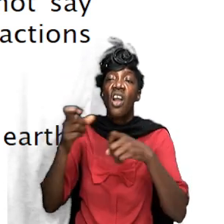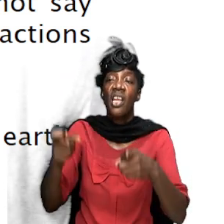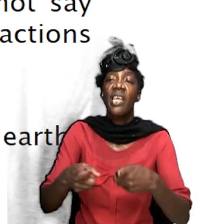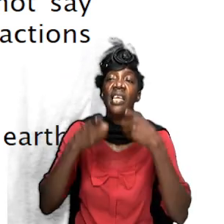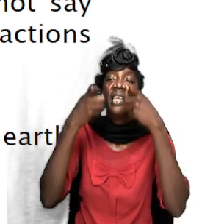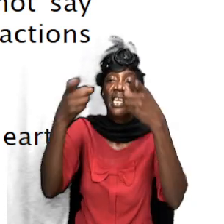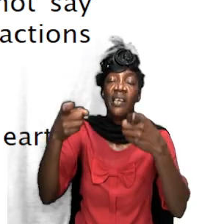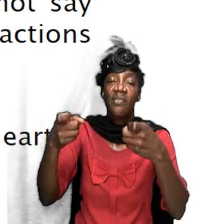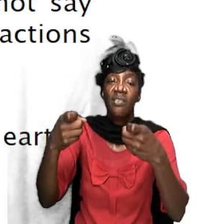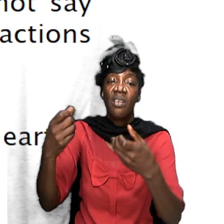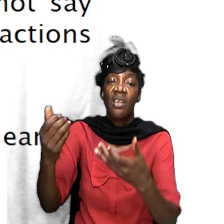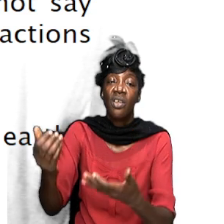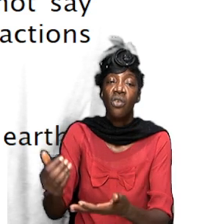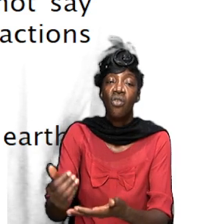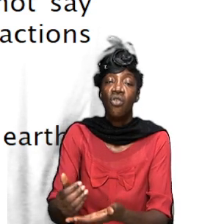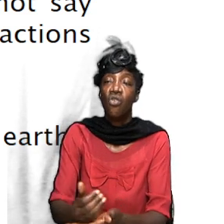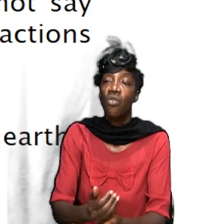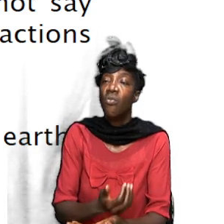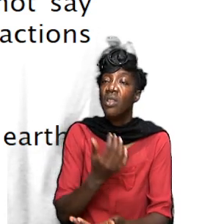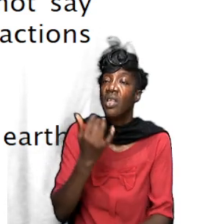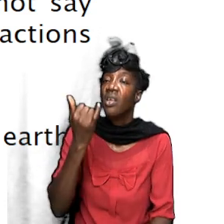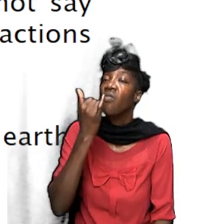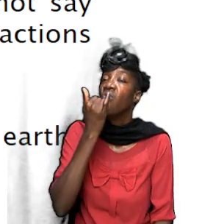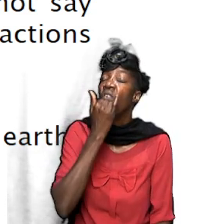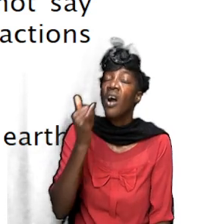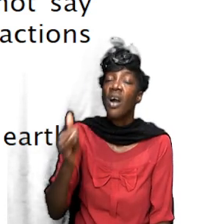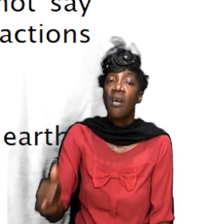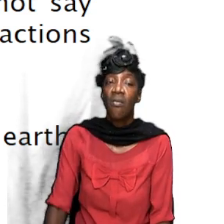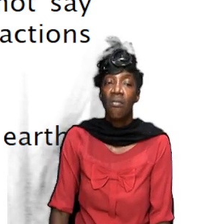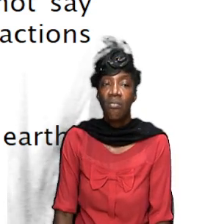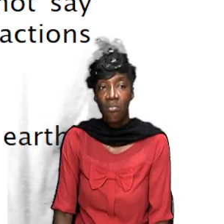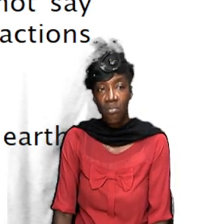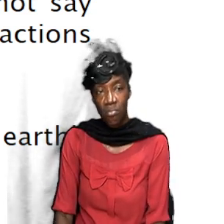then something is wrong.